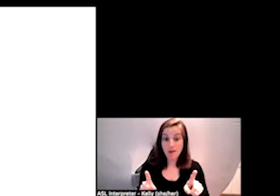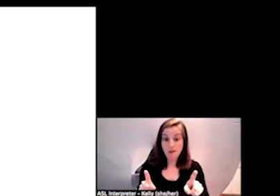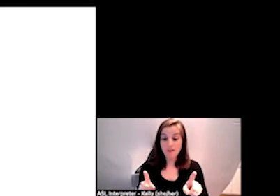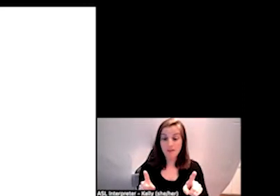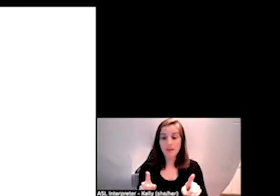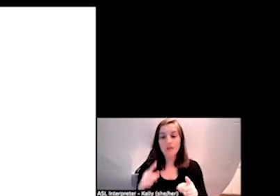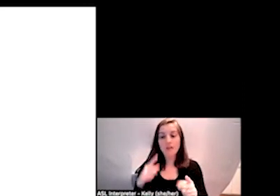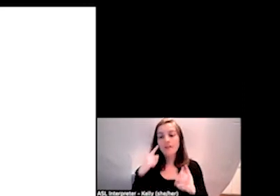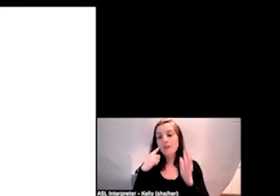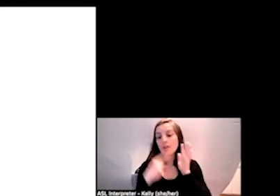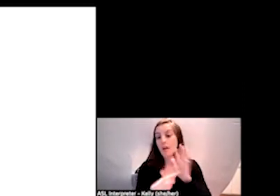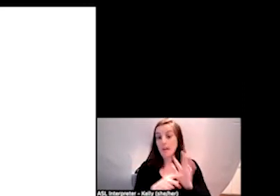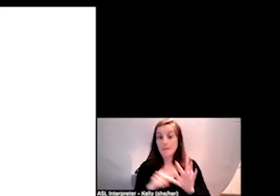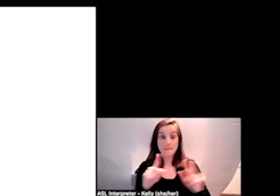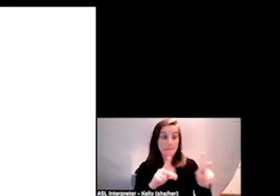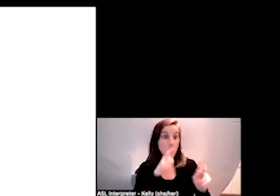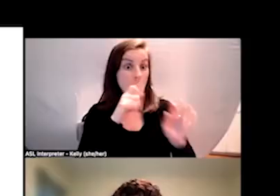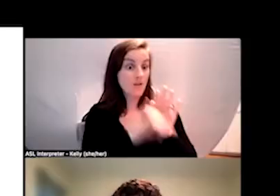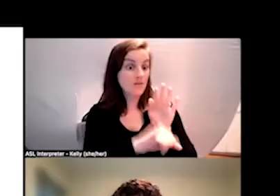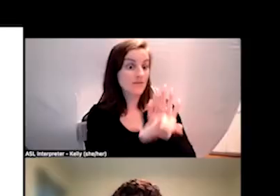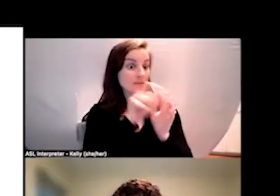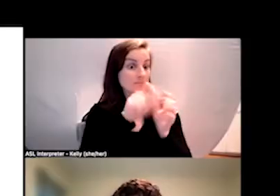certain way can't access care,